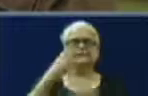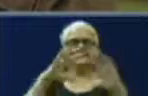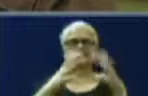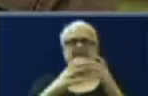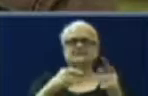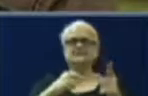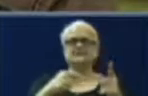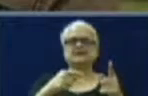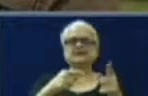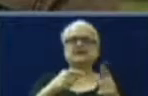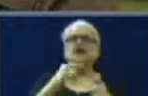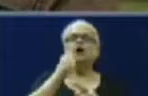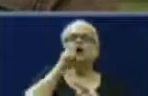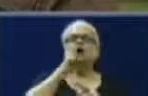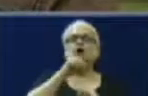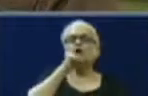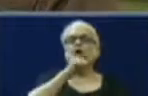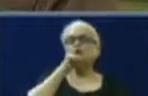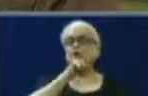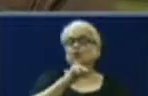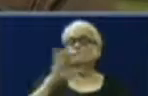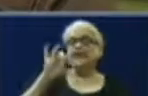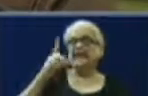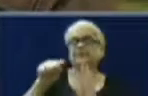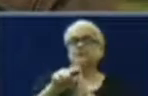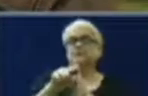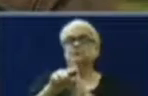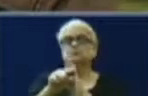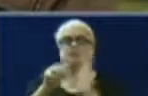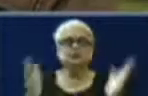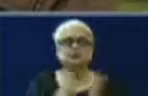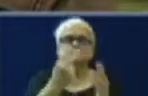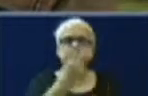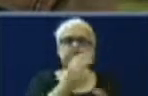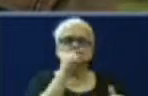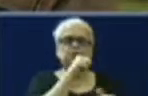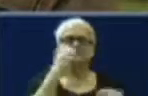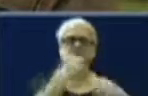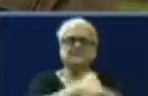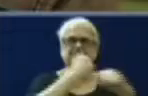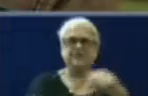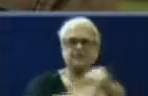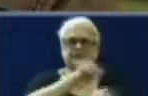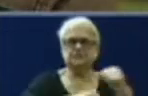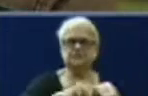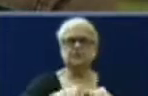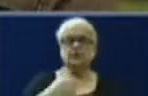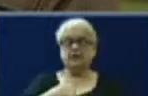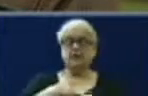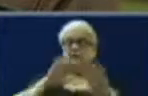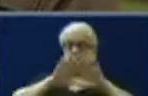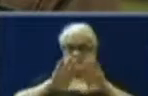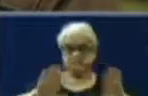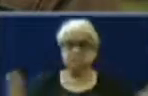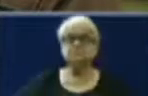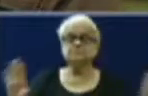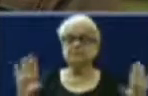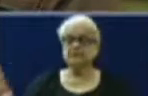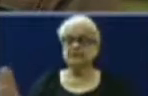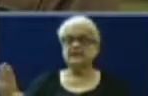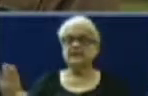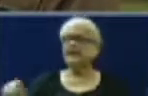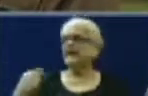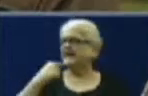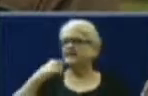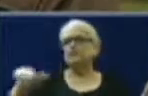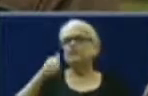was trying to get two other girls to fight. I intervened by getting between the two girls and then forcing the instigator to back